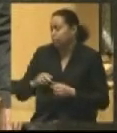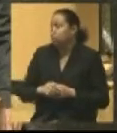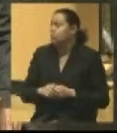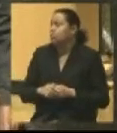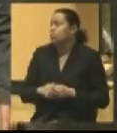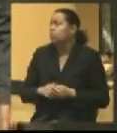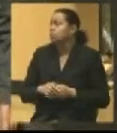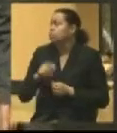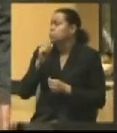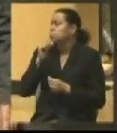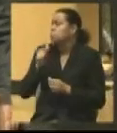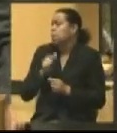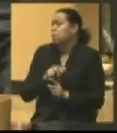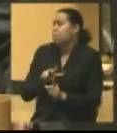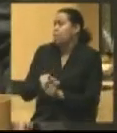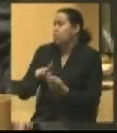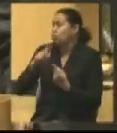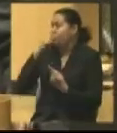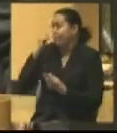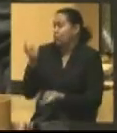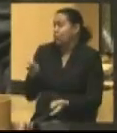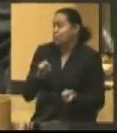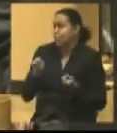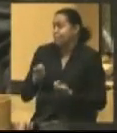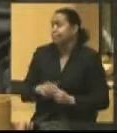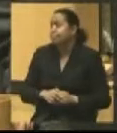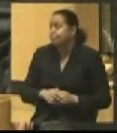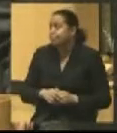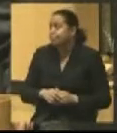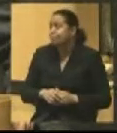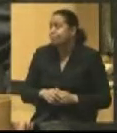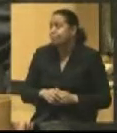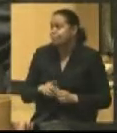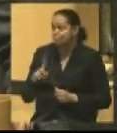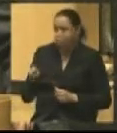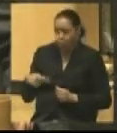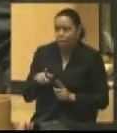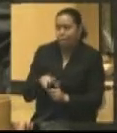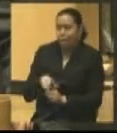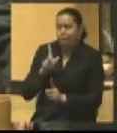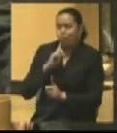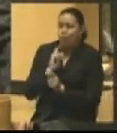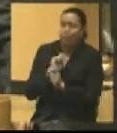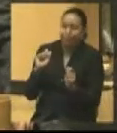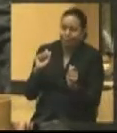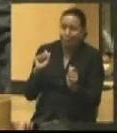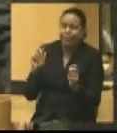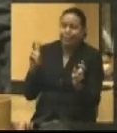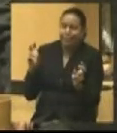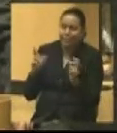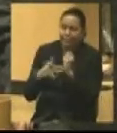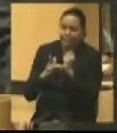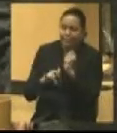not apply to black recruitment. They only apply to the emancipation, technically, and in practice they